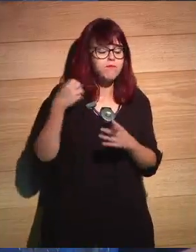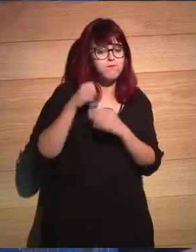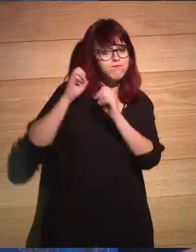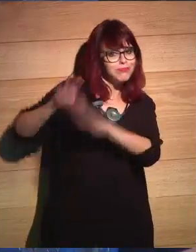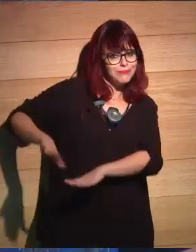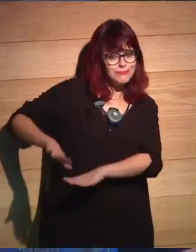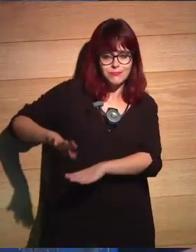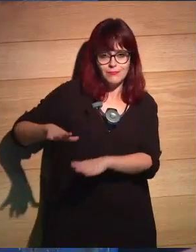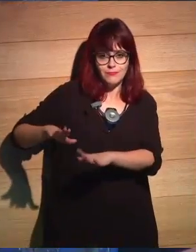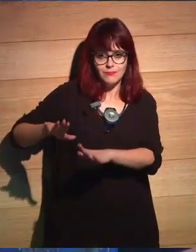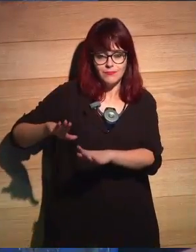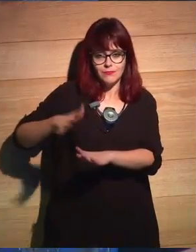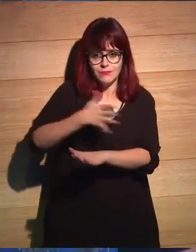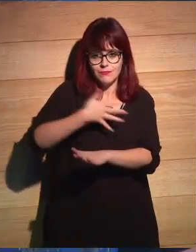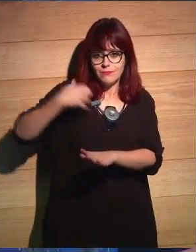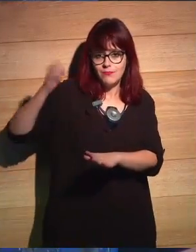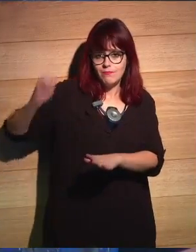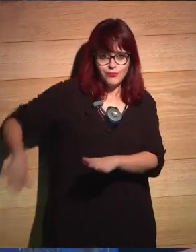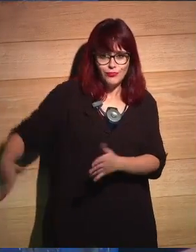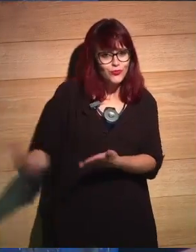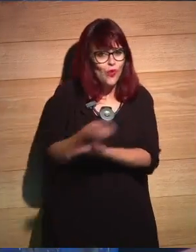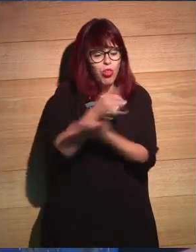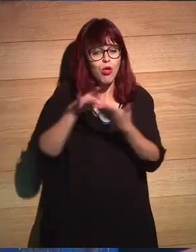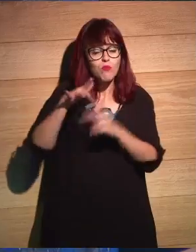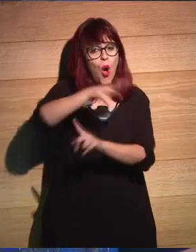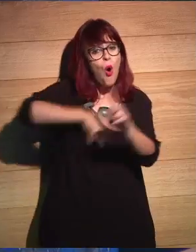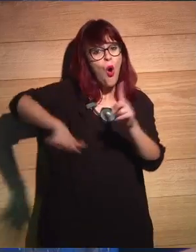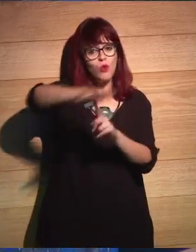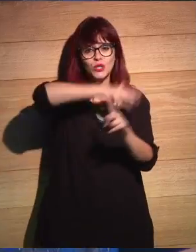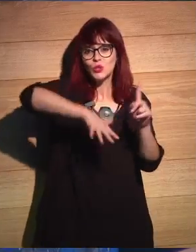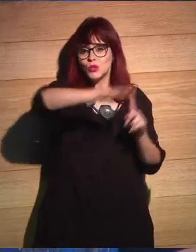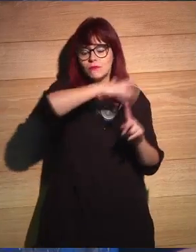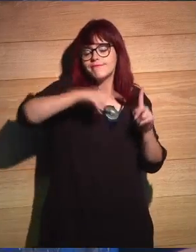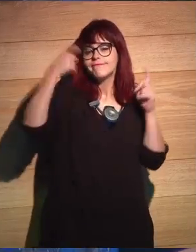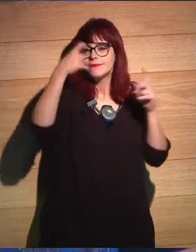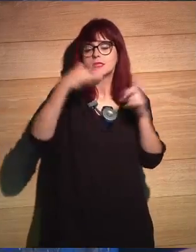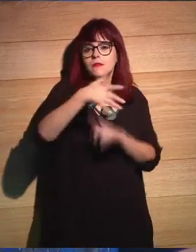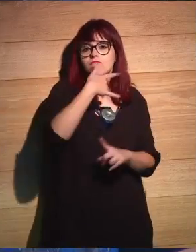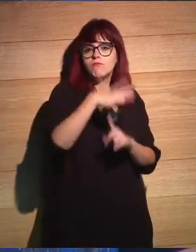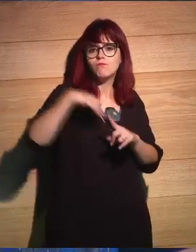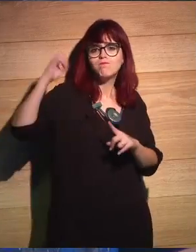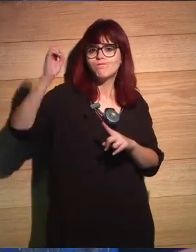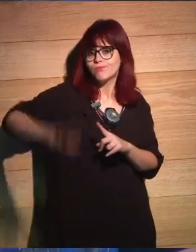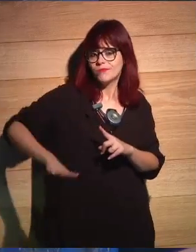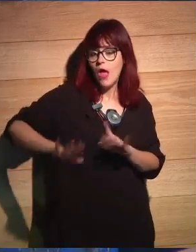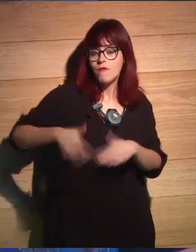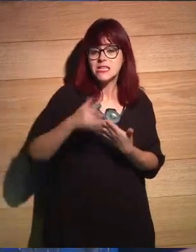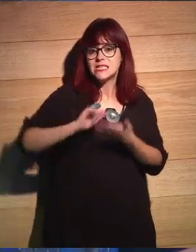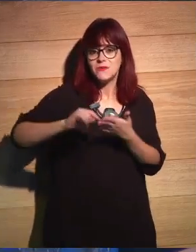etc., and if you remove all the circumstances that surround